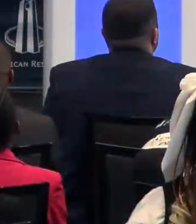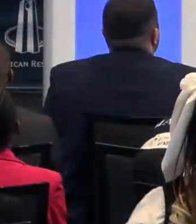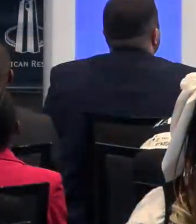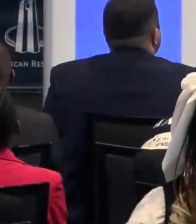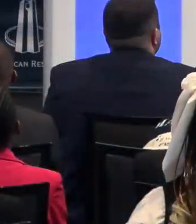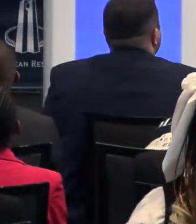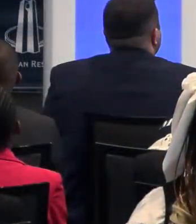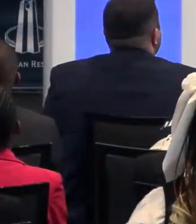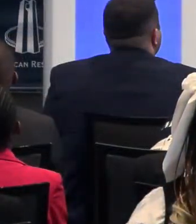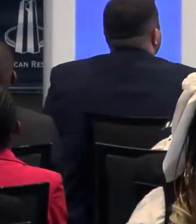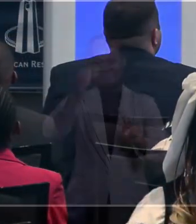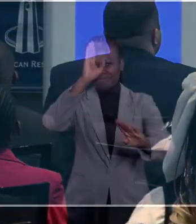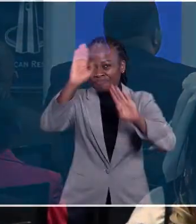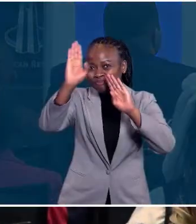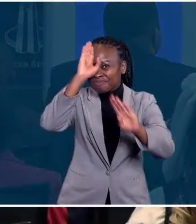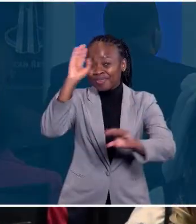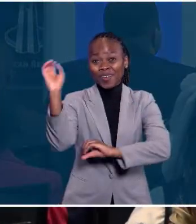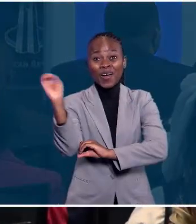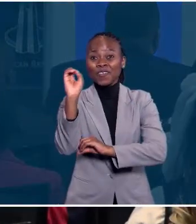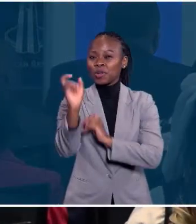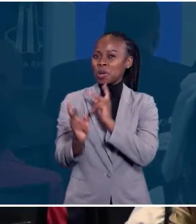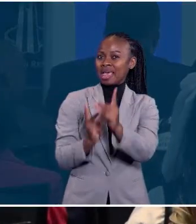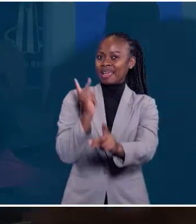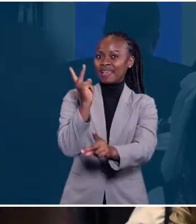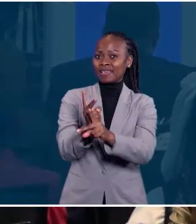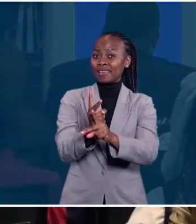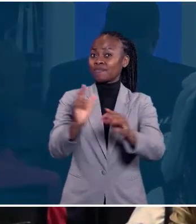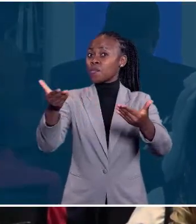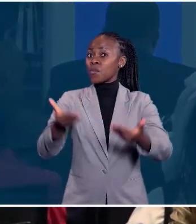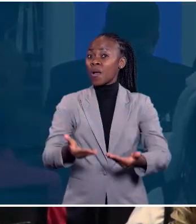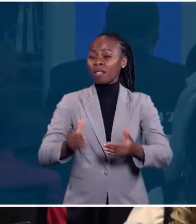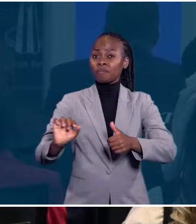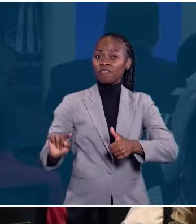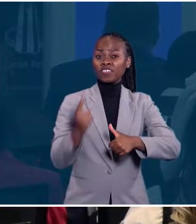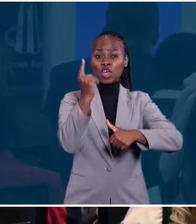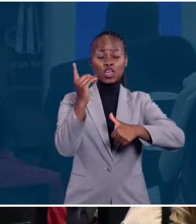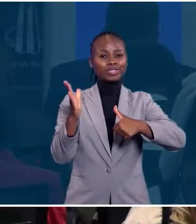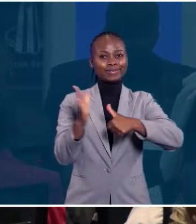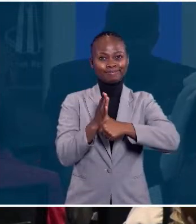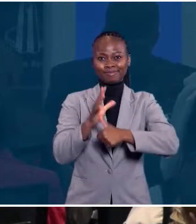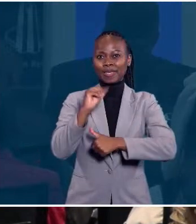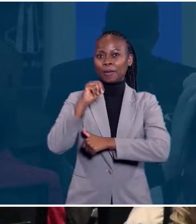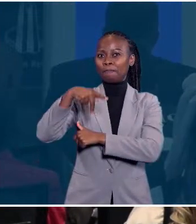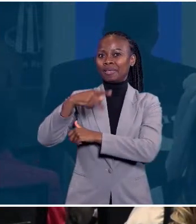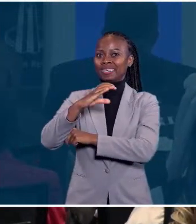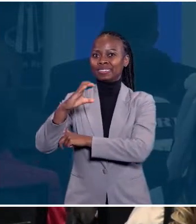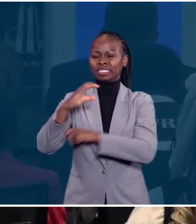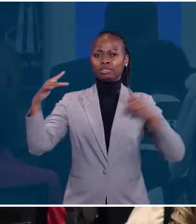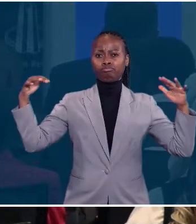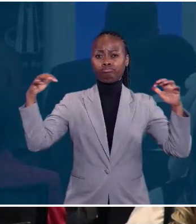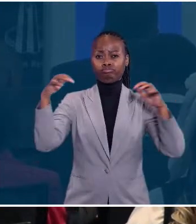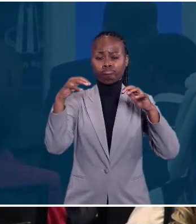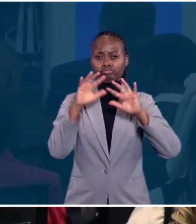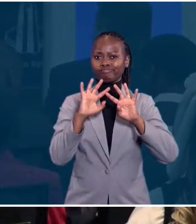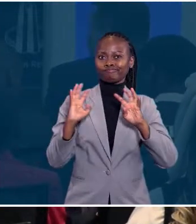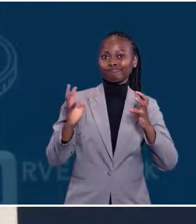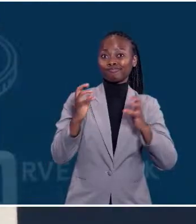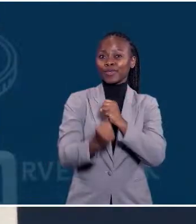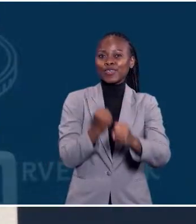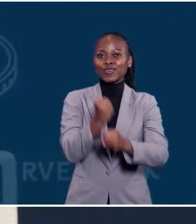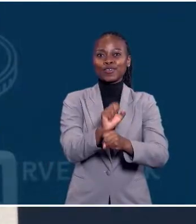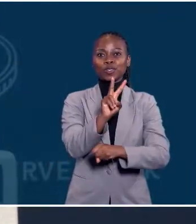right. Good afternoon once again, and welcome to our first Monetary Policy Forum of